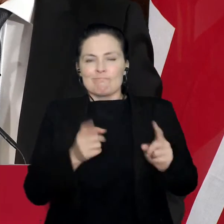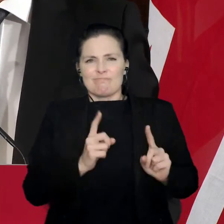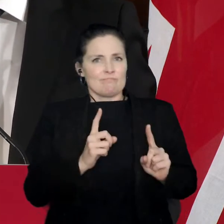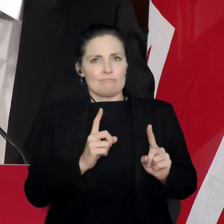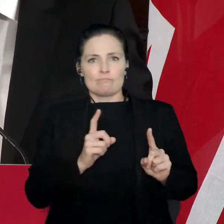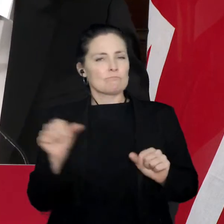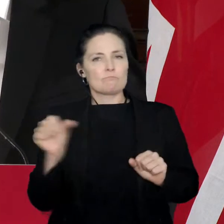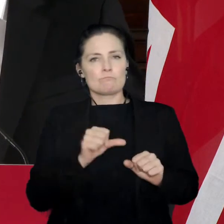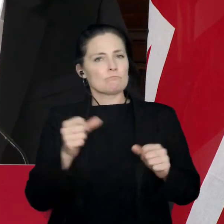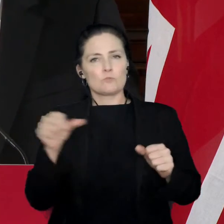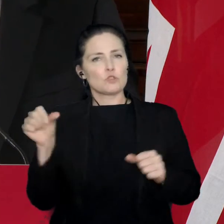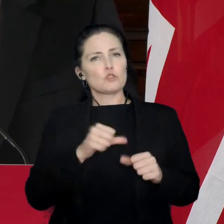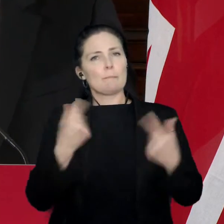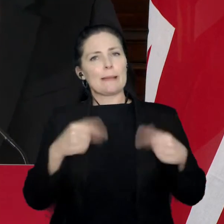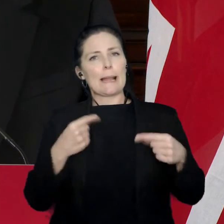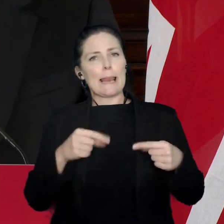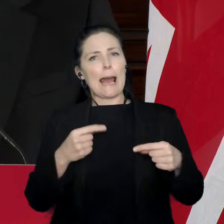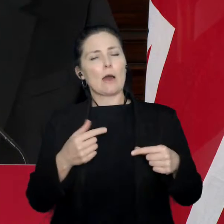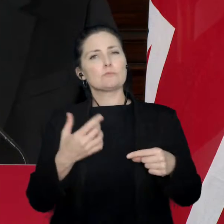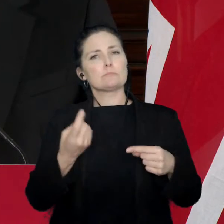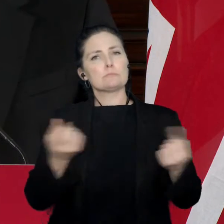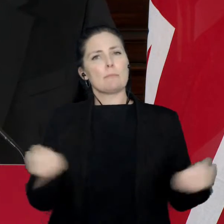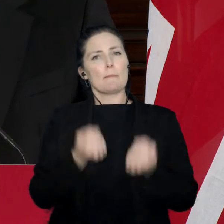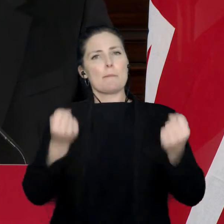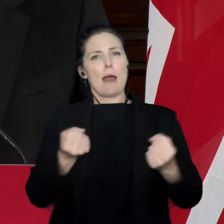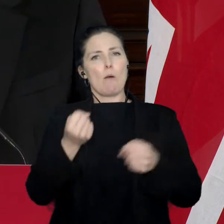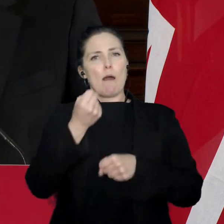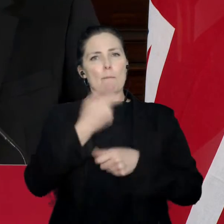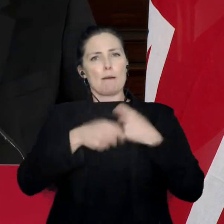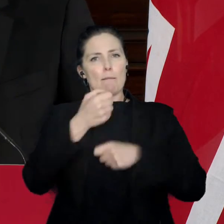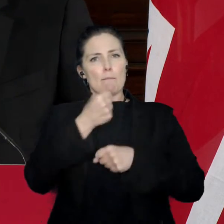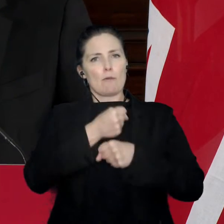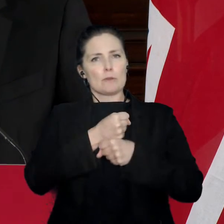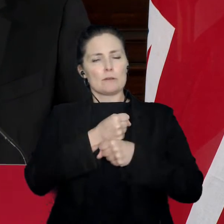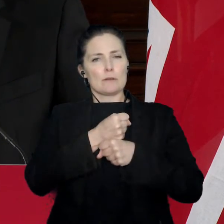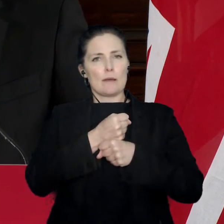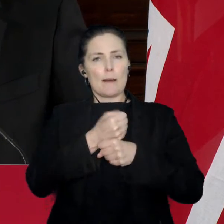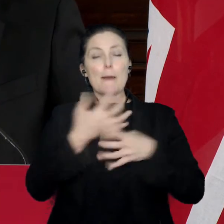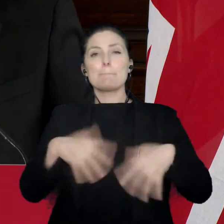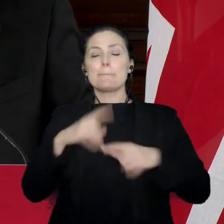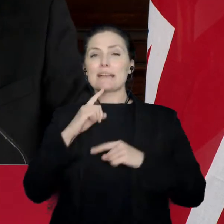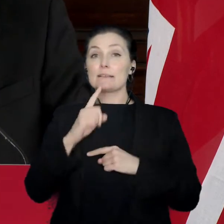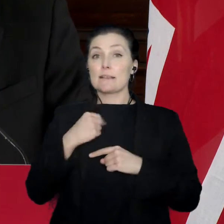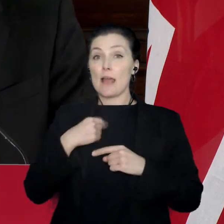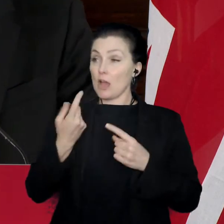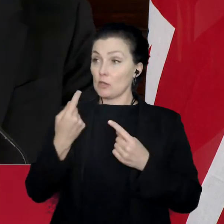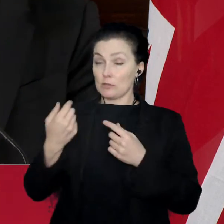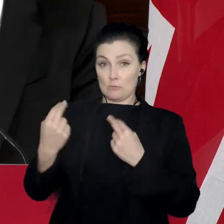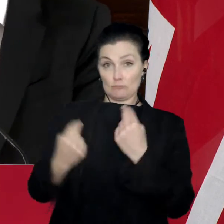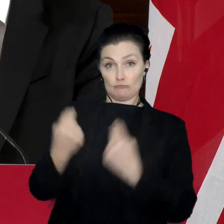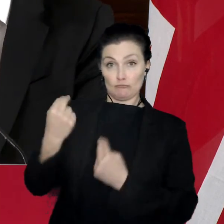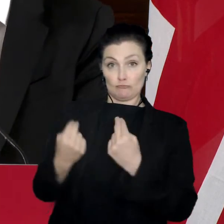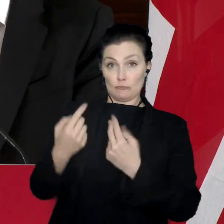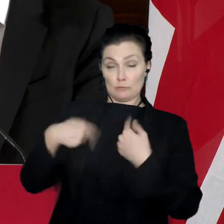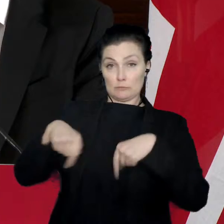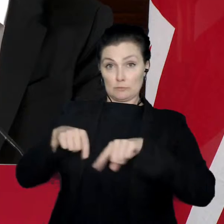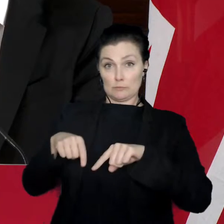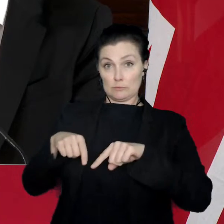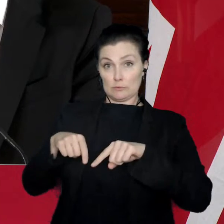would be judged not on our own terms, but by the return of those who felt they could no longer support